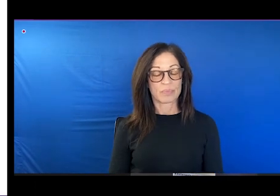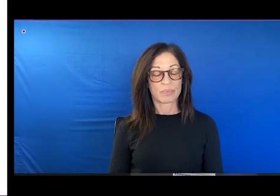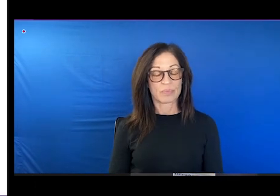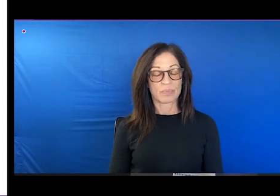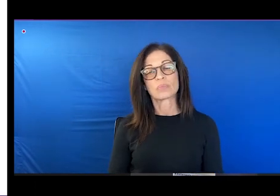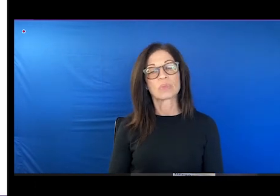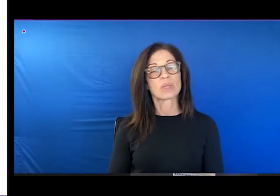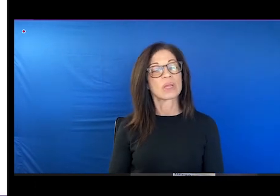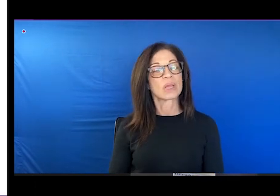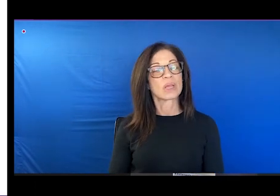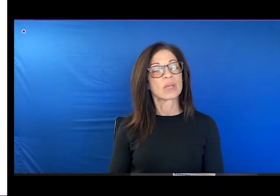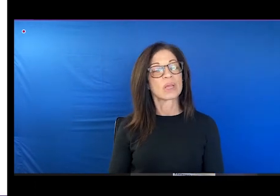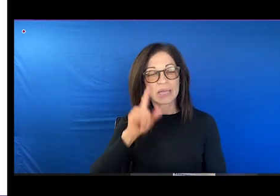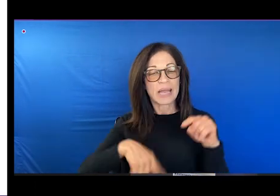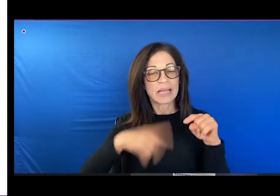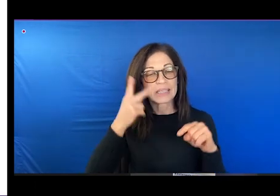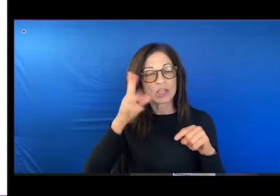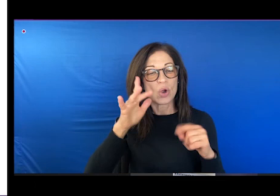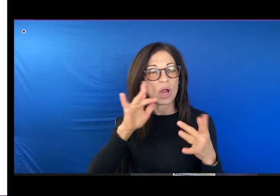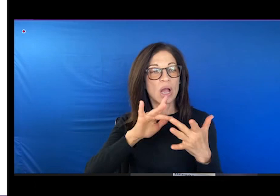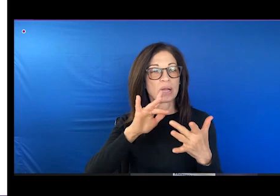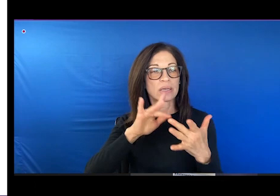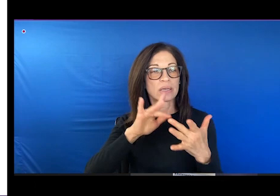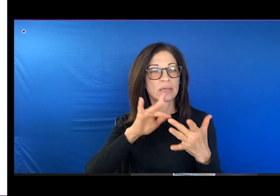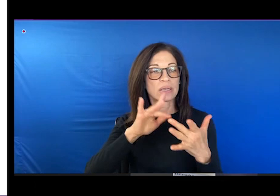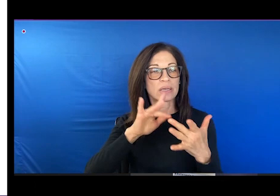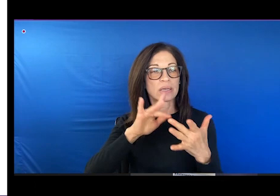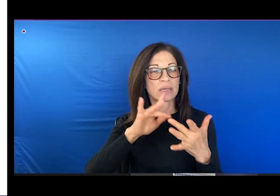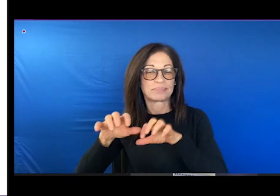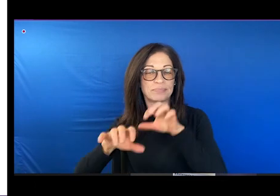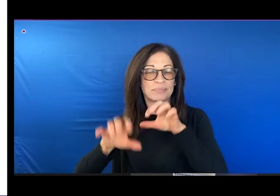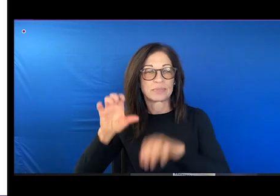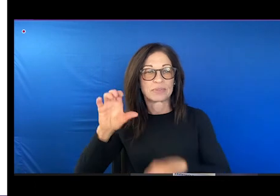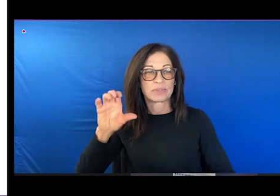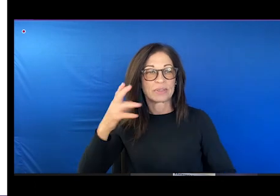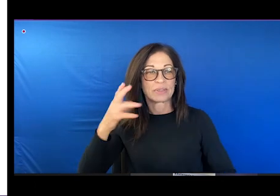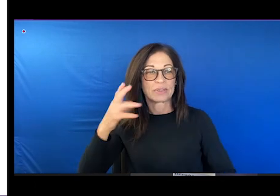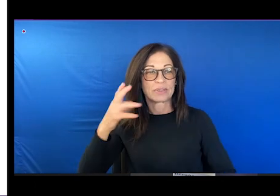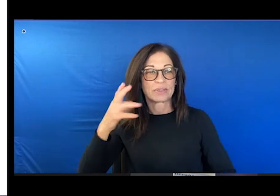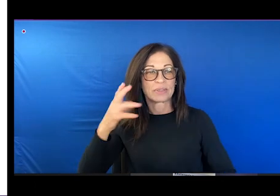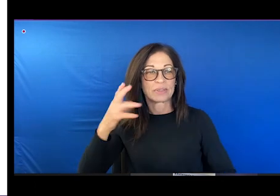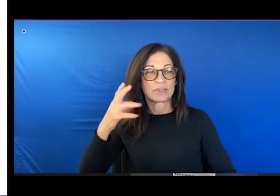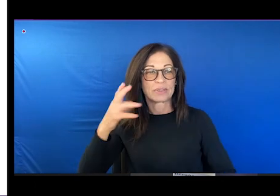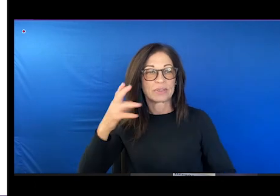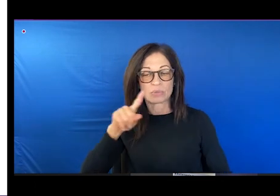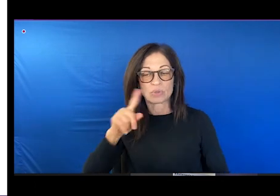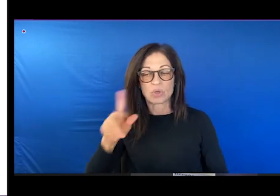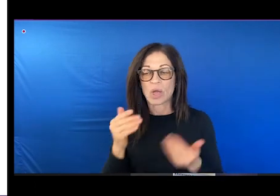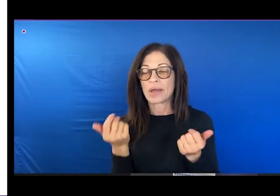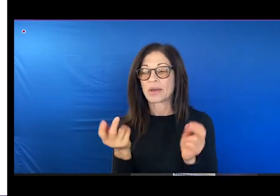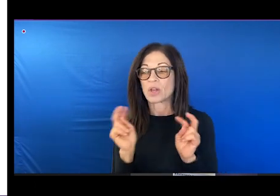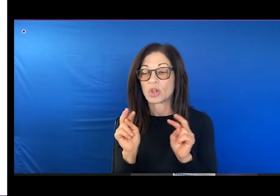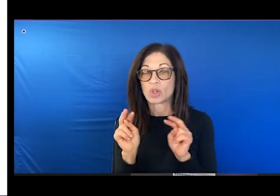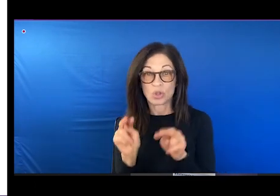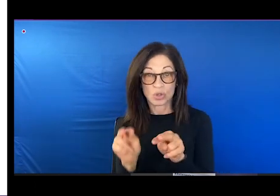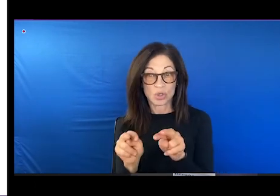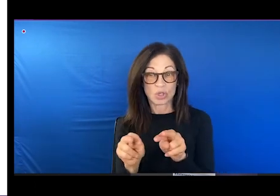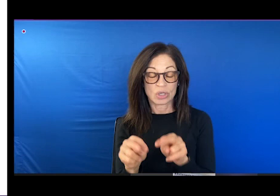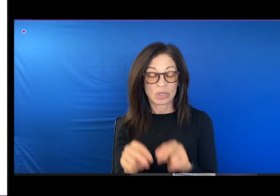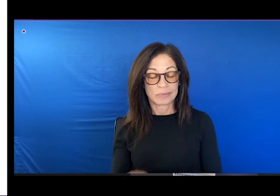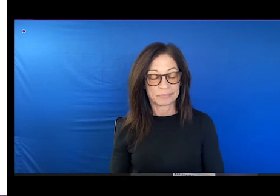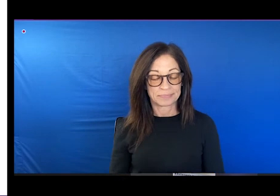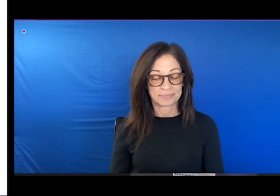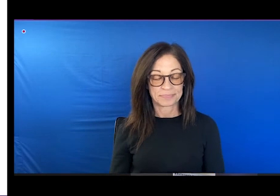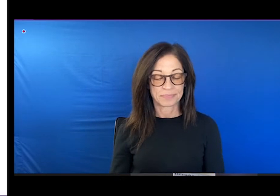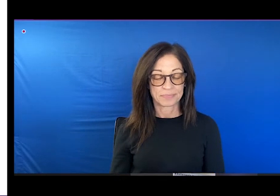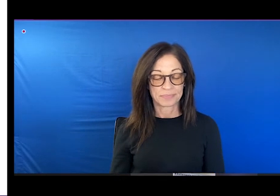It looks like they can't see your contact information. So what I'll do, Judy, is I'll type it in the chat for them. And so just go ahead and look here in the